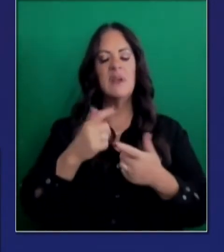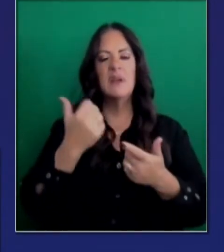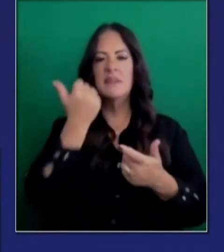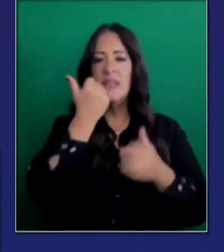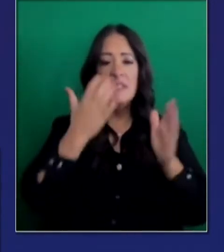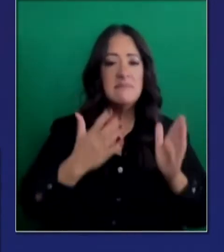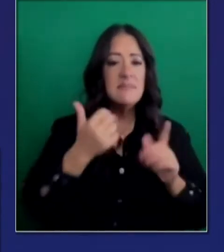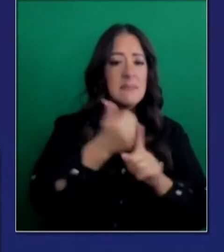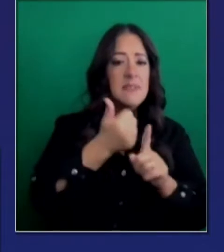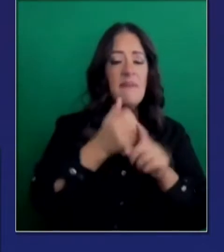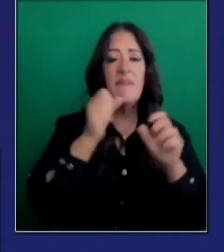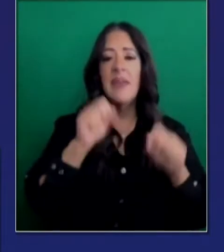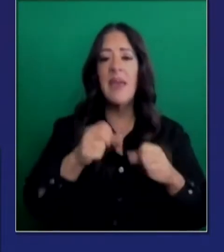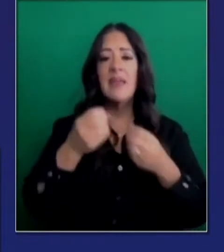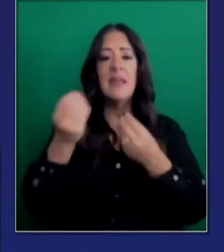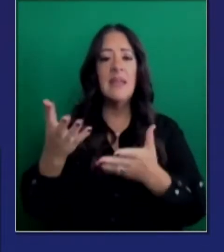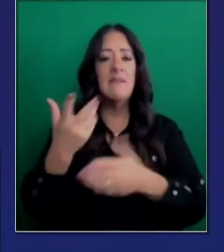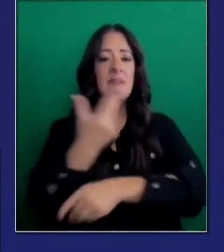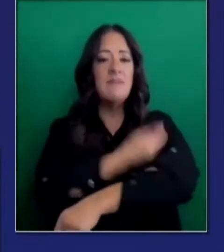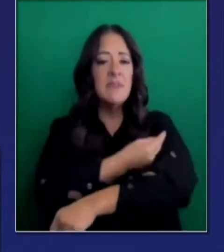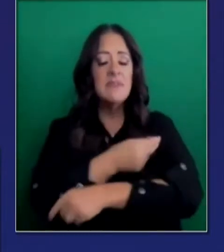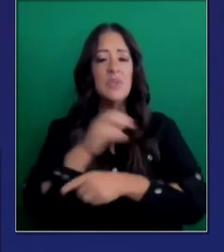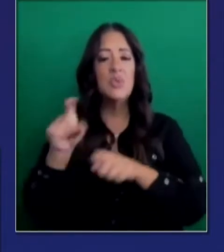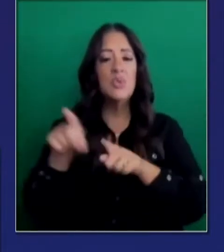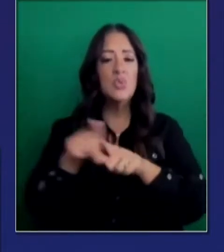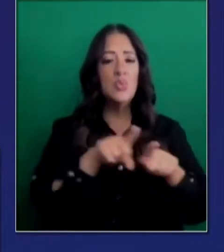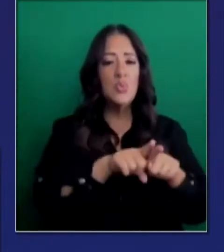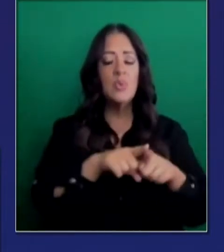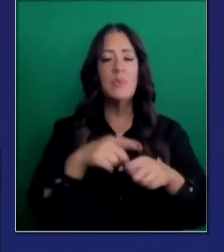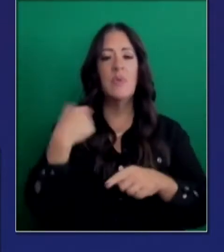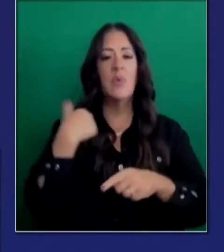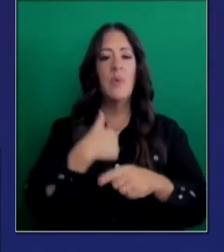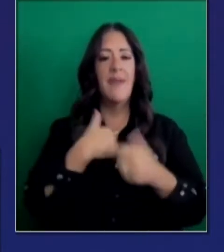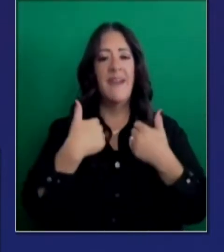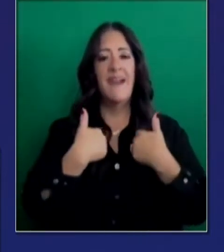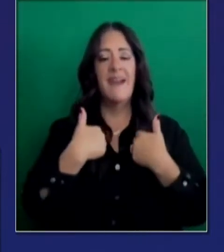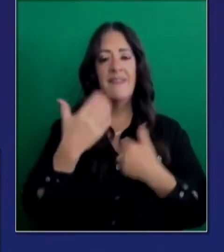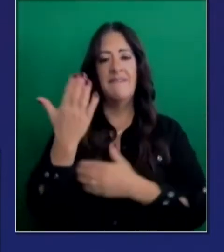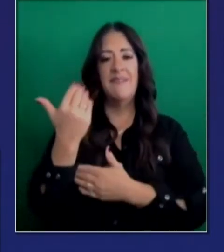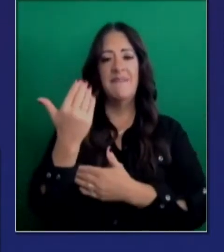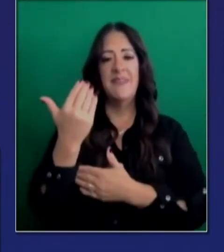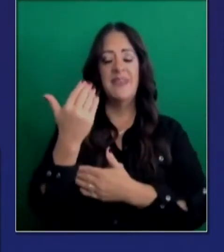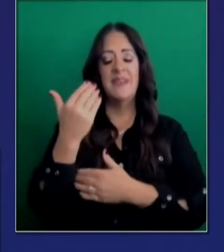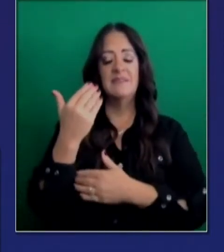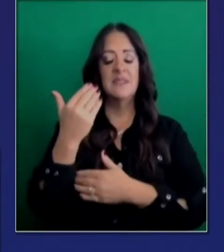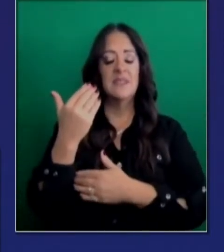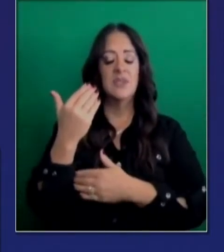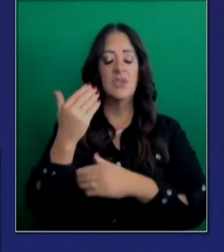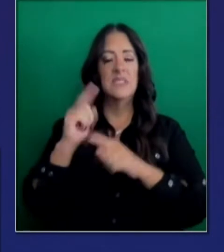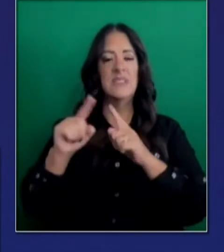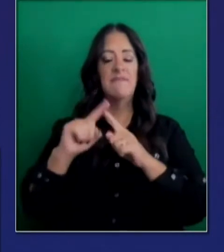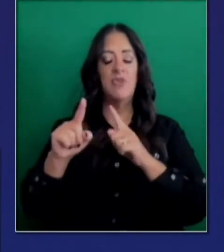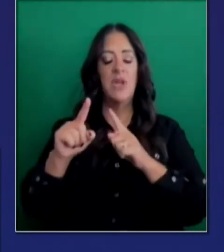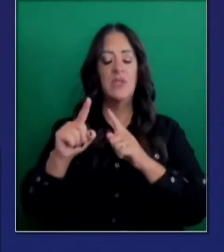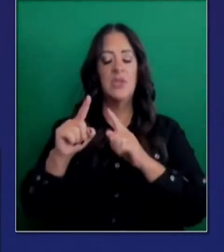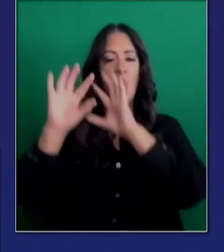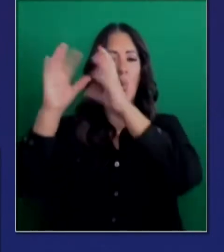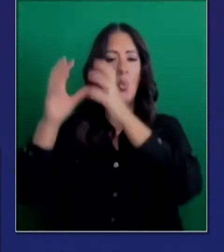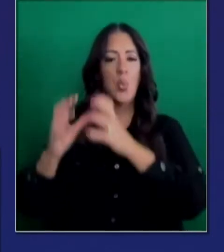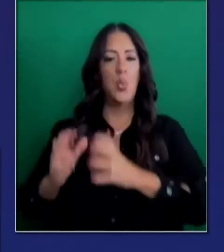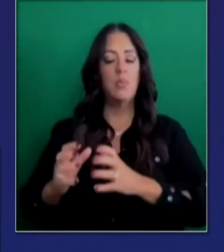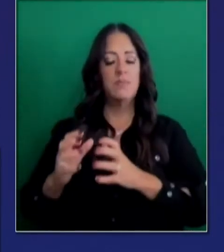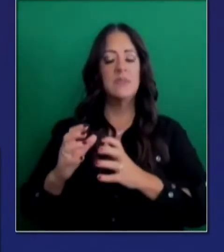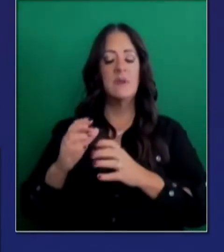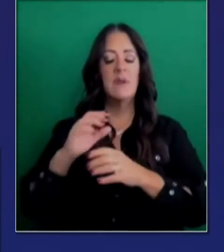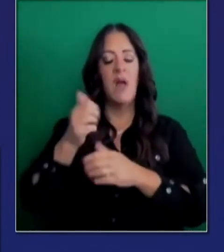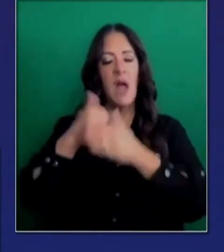to administer the vaccines. We have 15 National Guard strike teams all up and down the state. People said, well, what about the